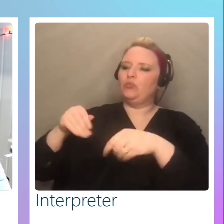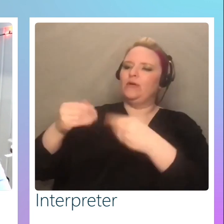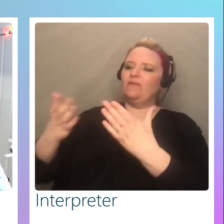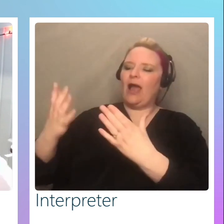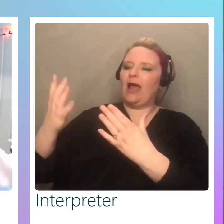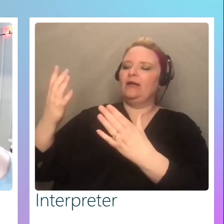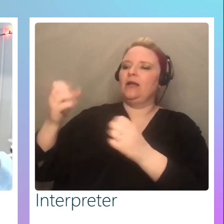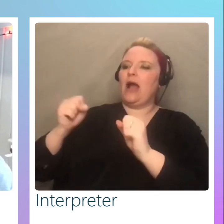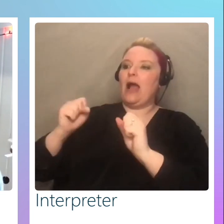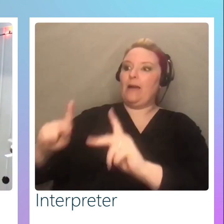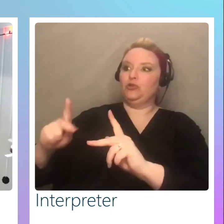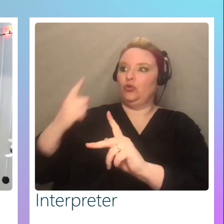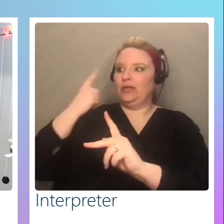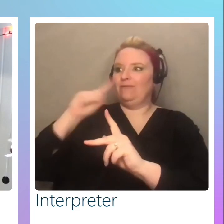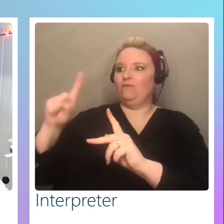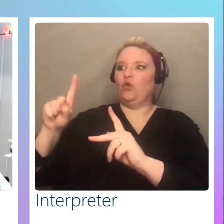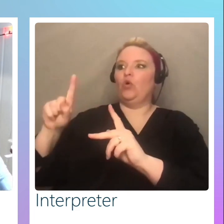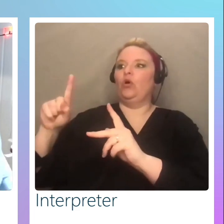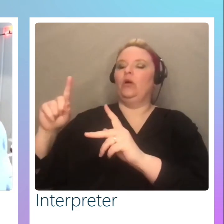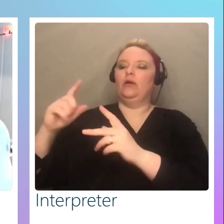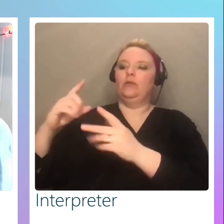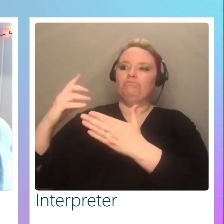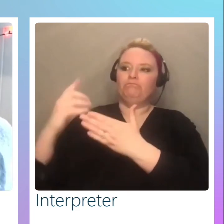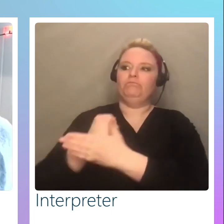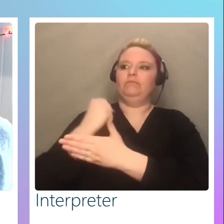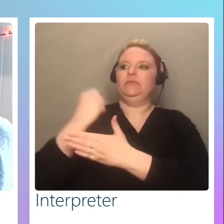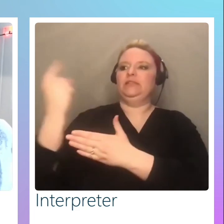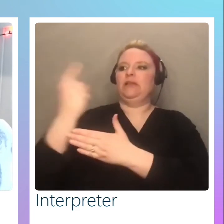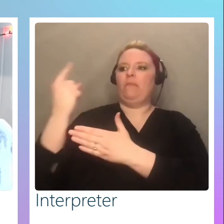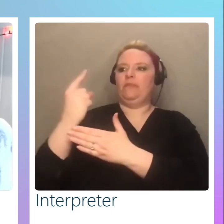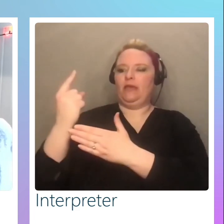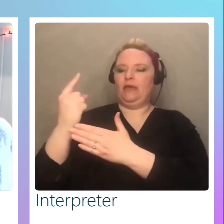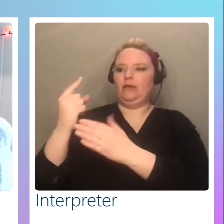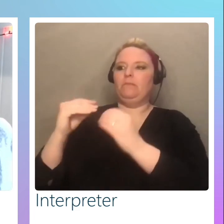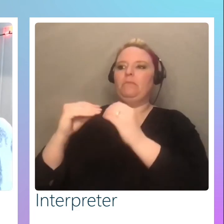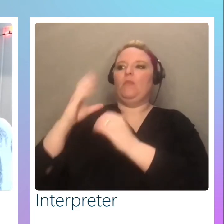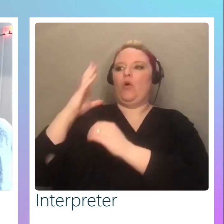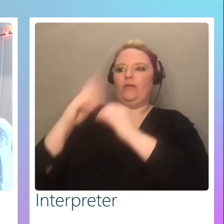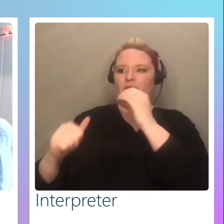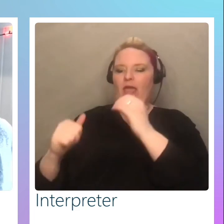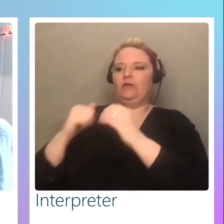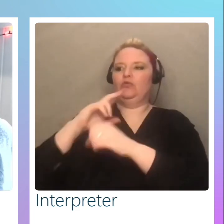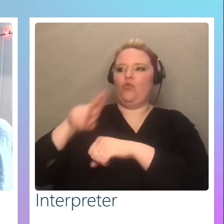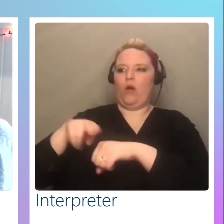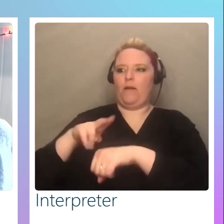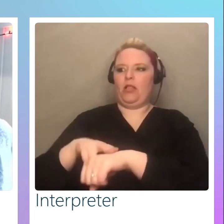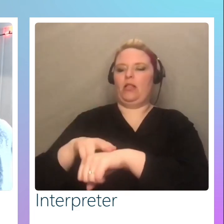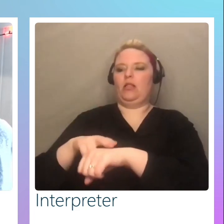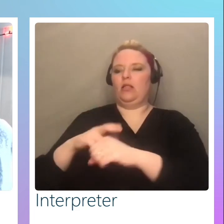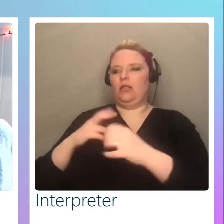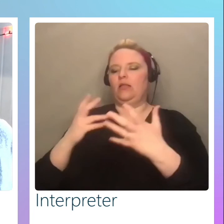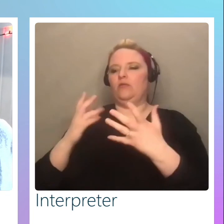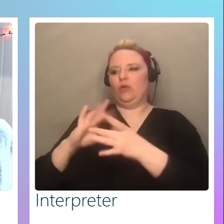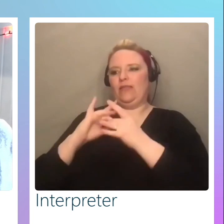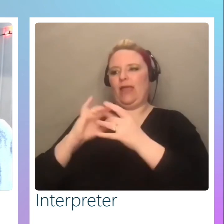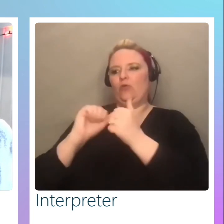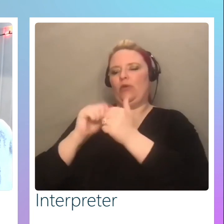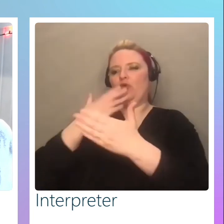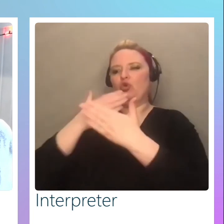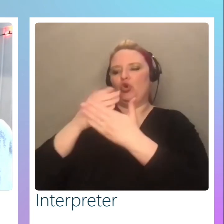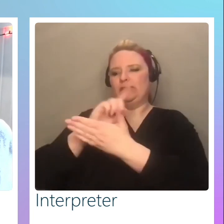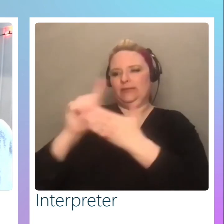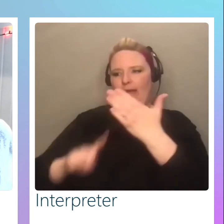an opportunity to do something that goes beyond the norm when it comes to good